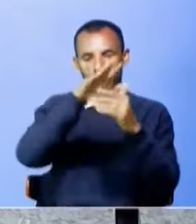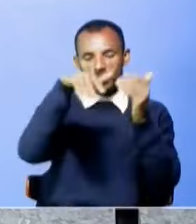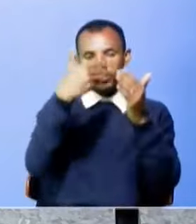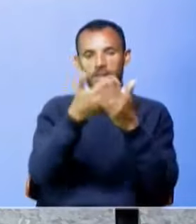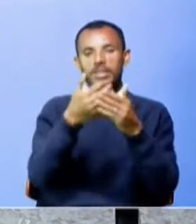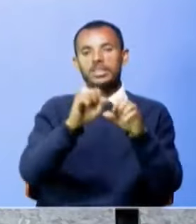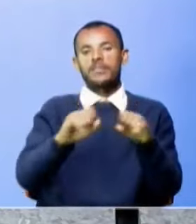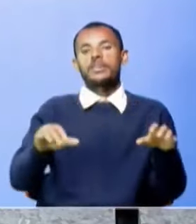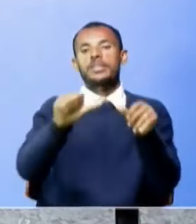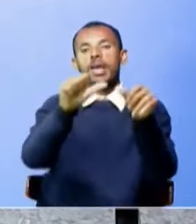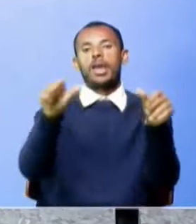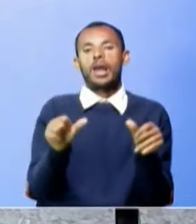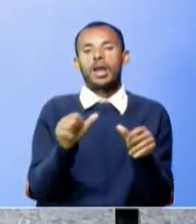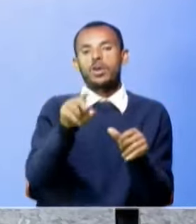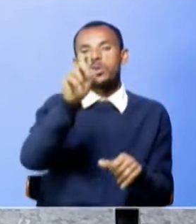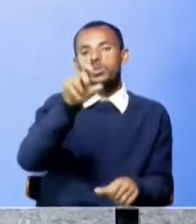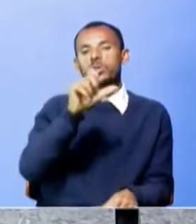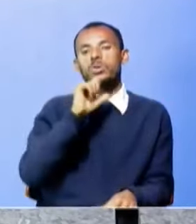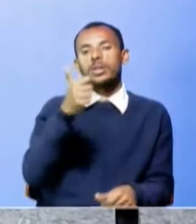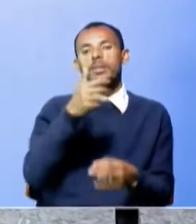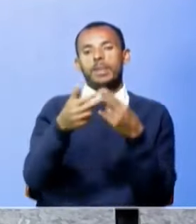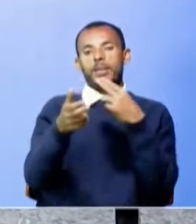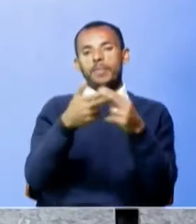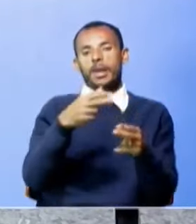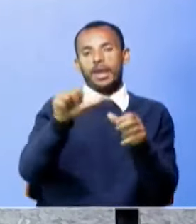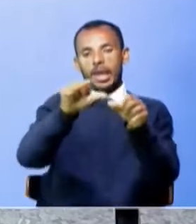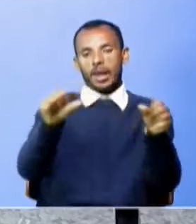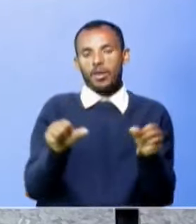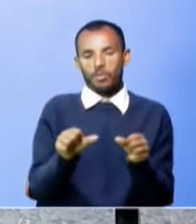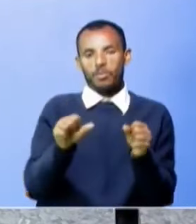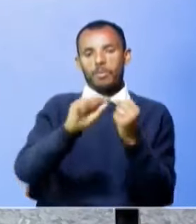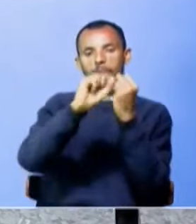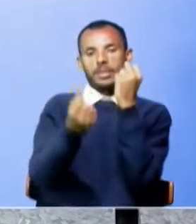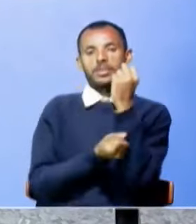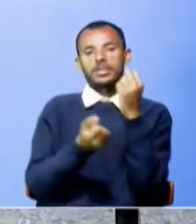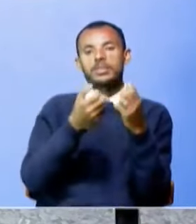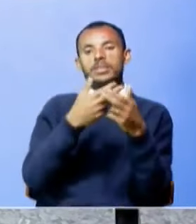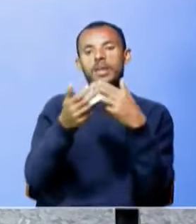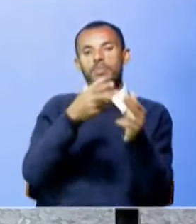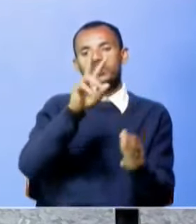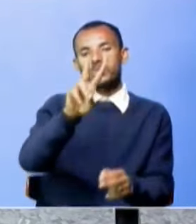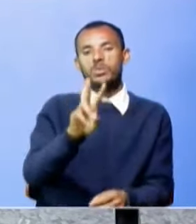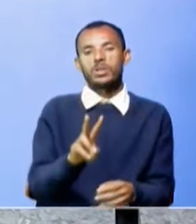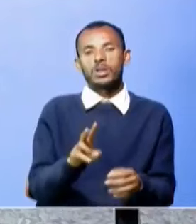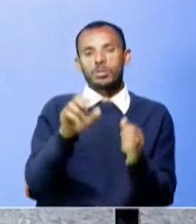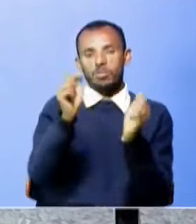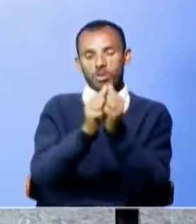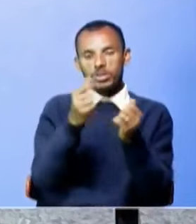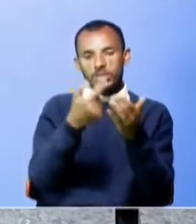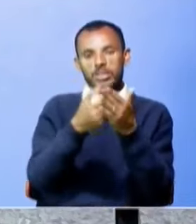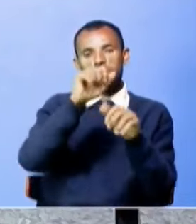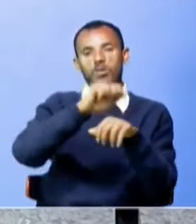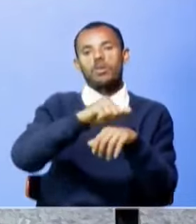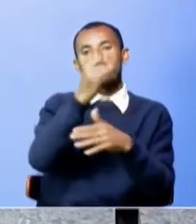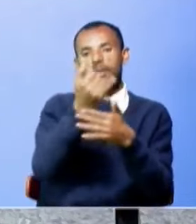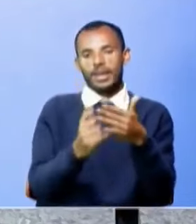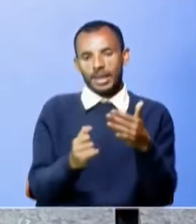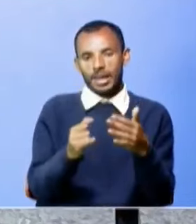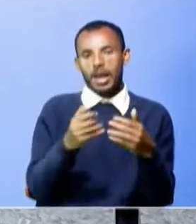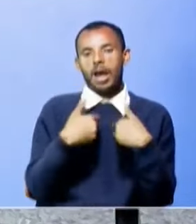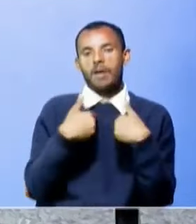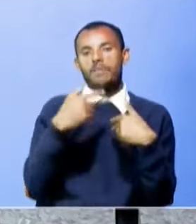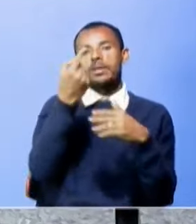area, you shouldn't multiply area of the base by 2 because both these solid figures contains a single